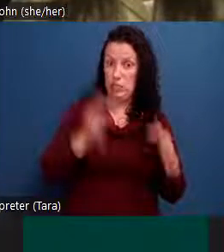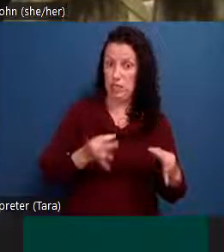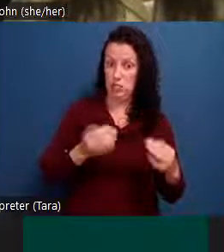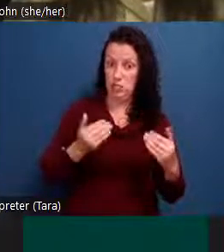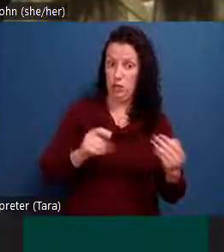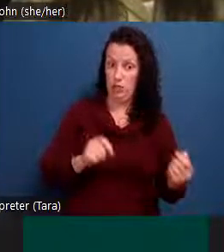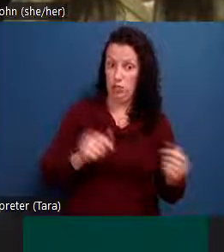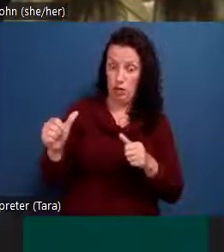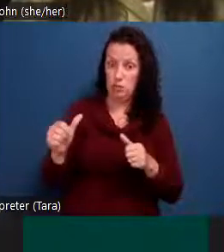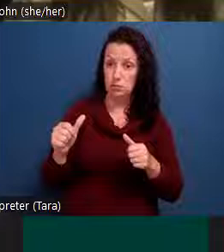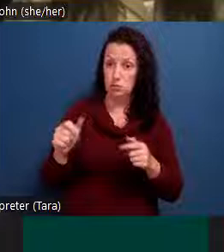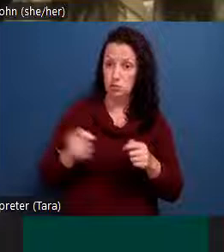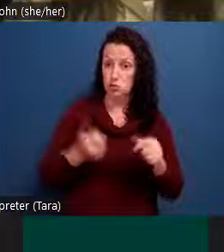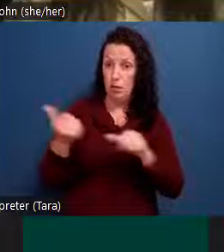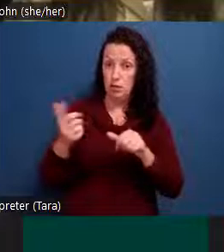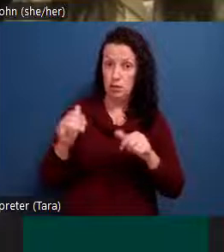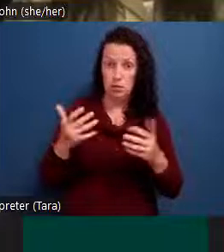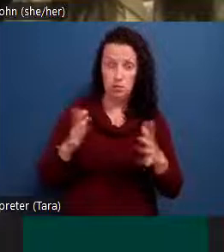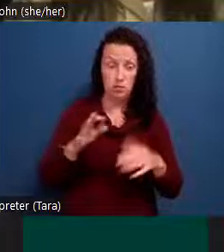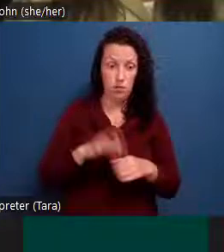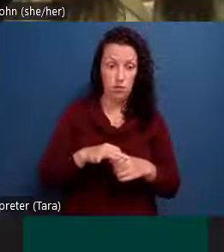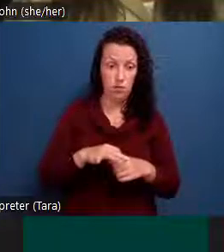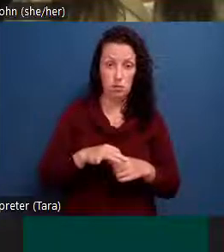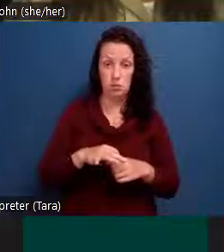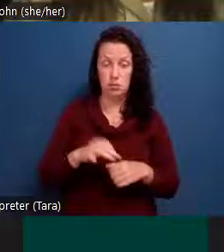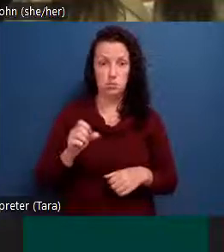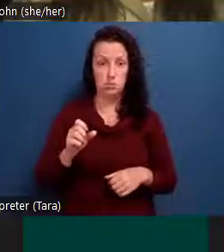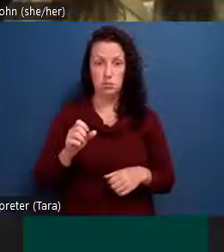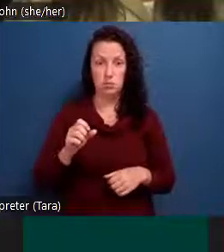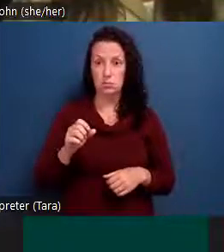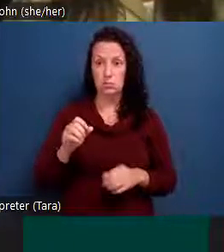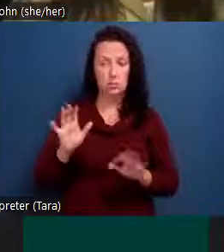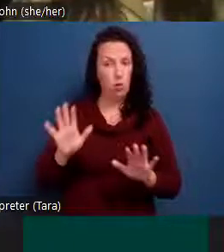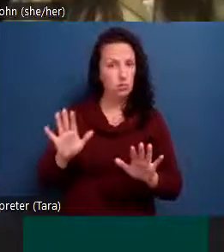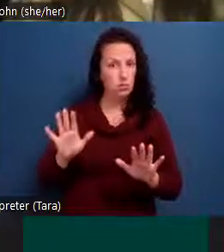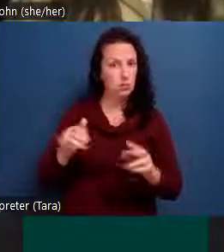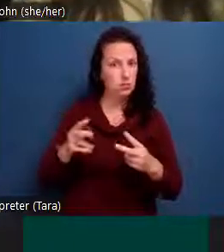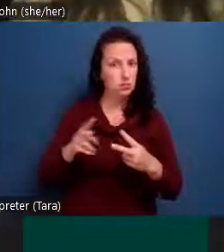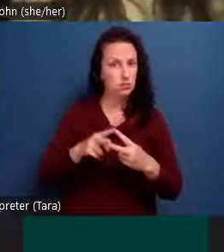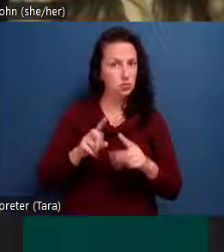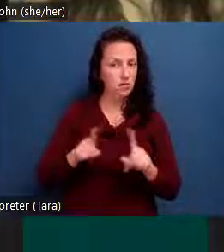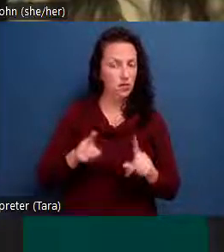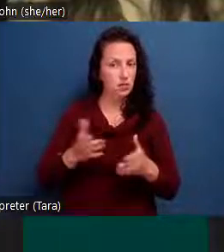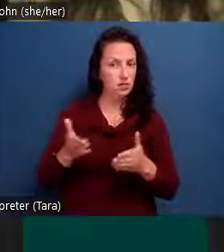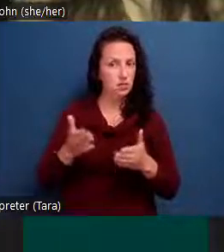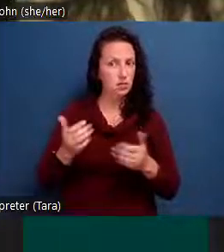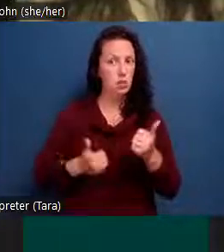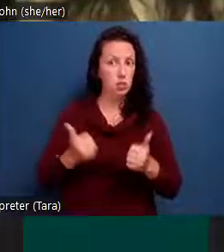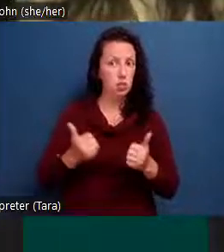made? Because yes. If not, then if so, that's different. Yeah, which is it?